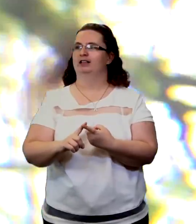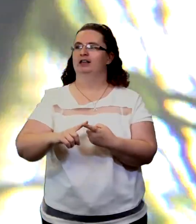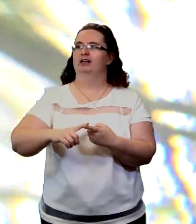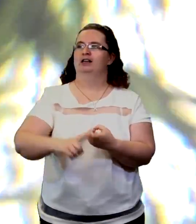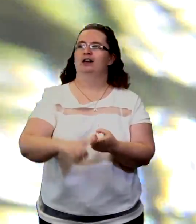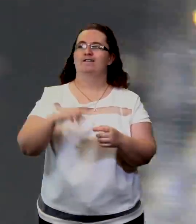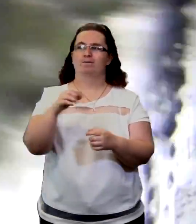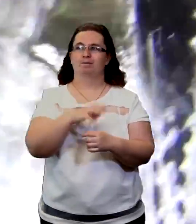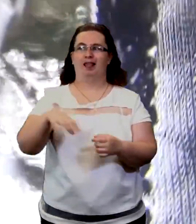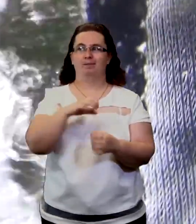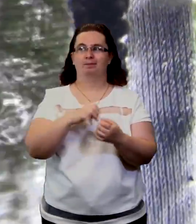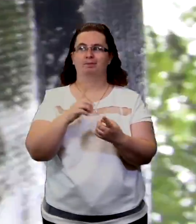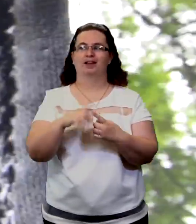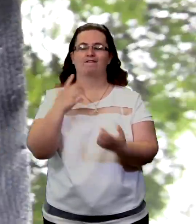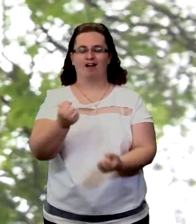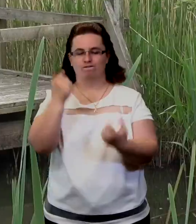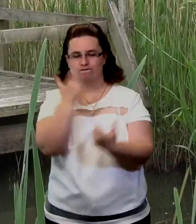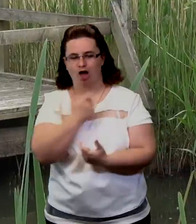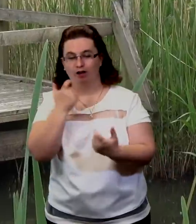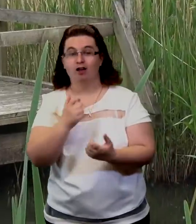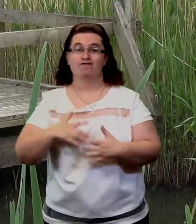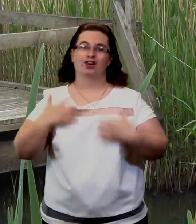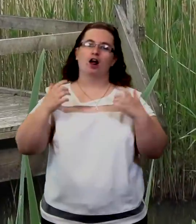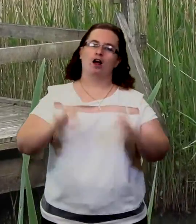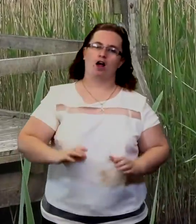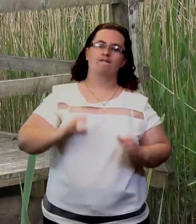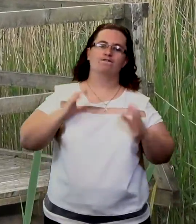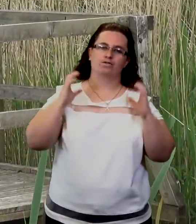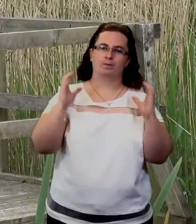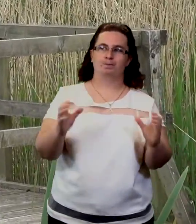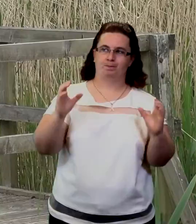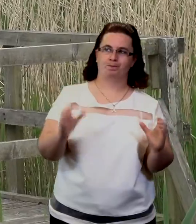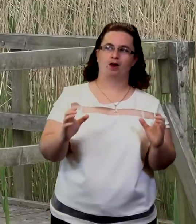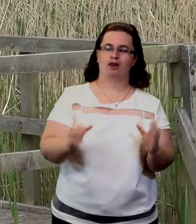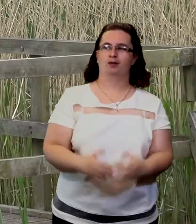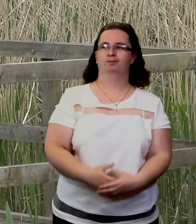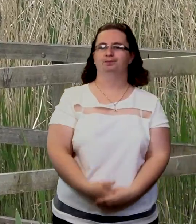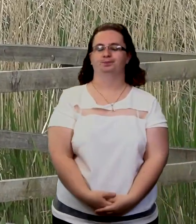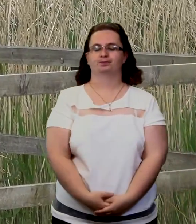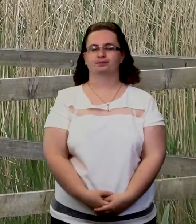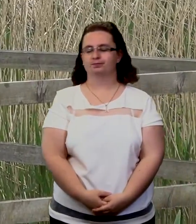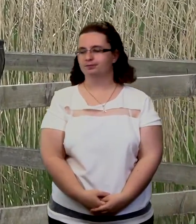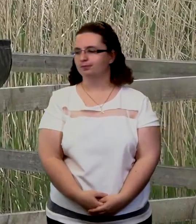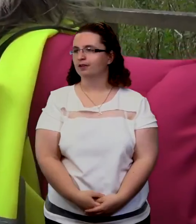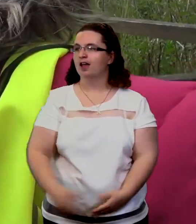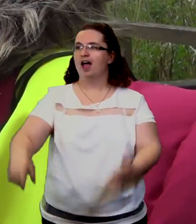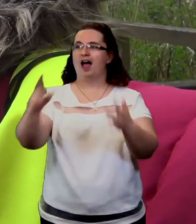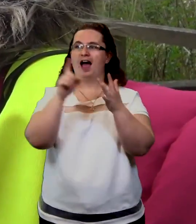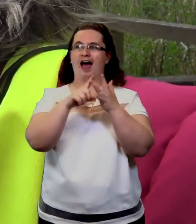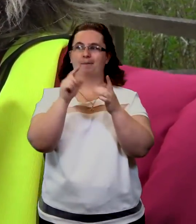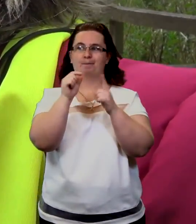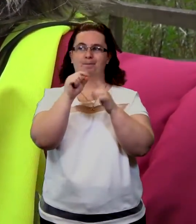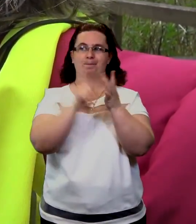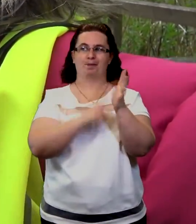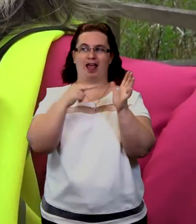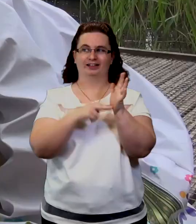should we call it? And obviously iPLANit is for us to plan stuff, make it stick, and make it memorable. Creatures